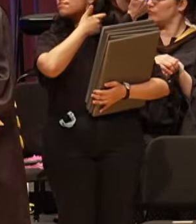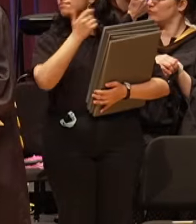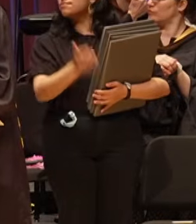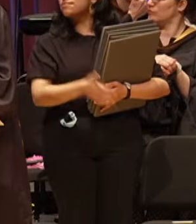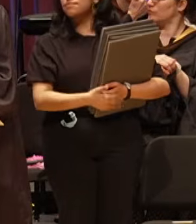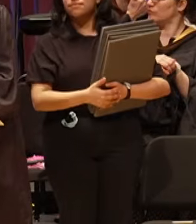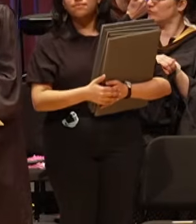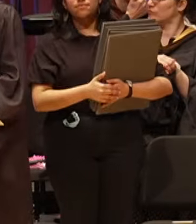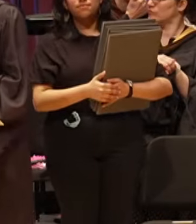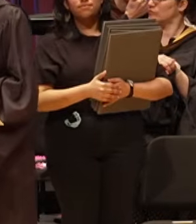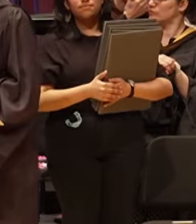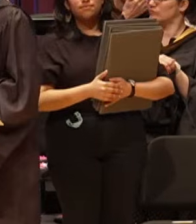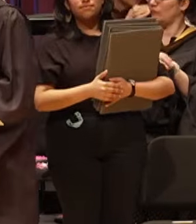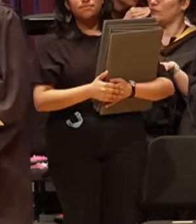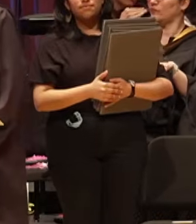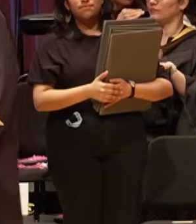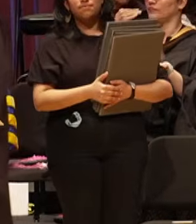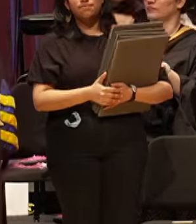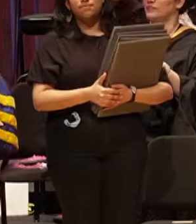Kanan Jefferson.